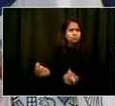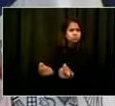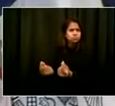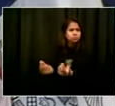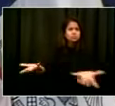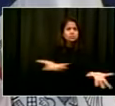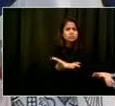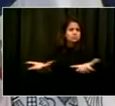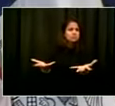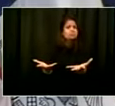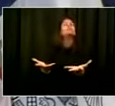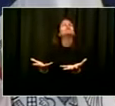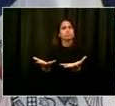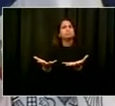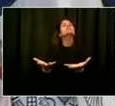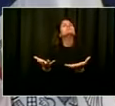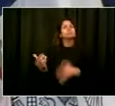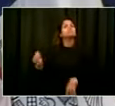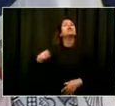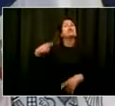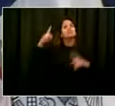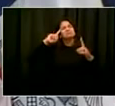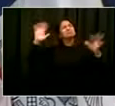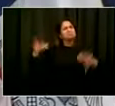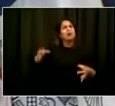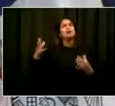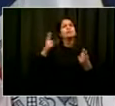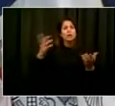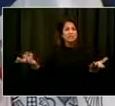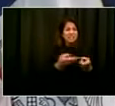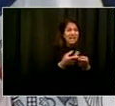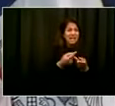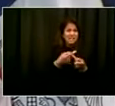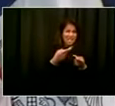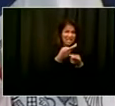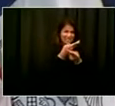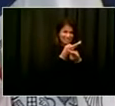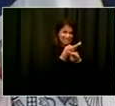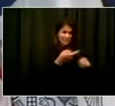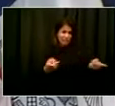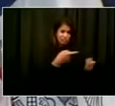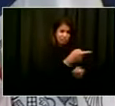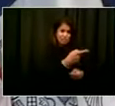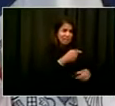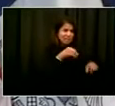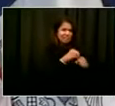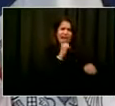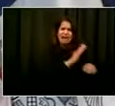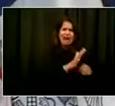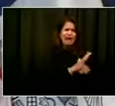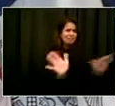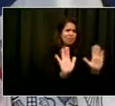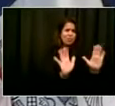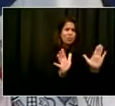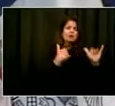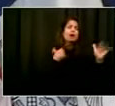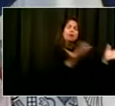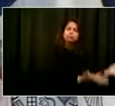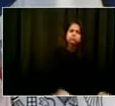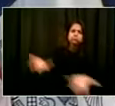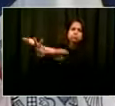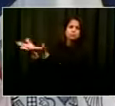hotels. We have a very different reality now. We're watching it constantly. But right now we have a very different reality,